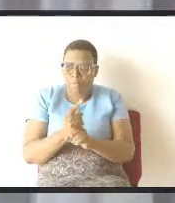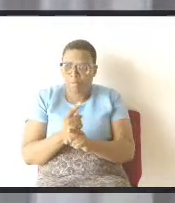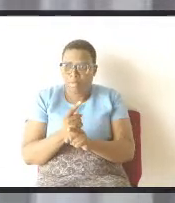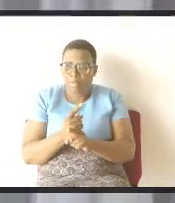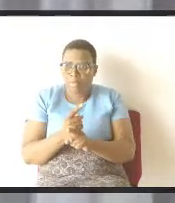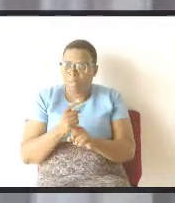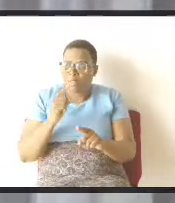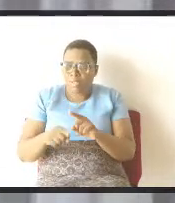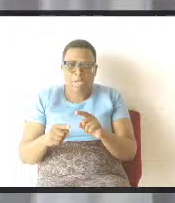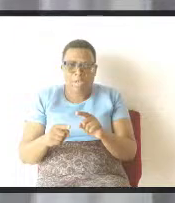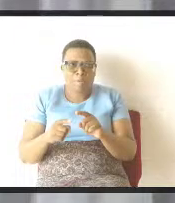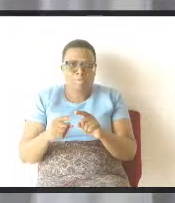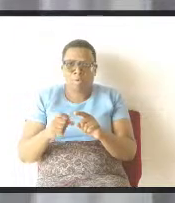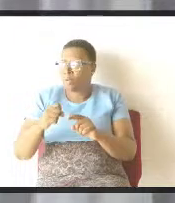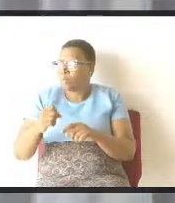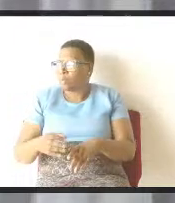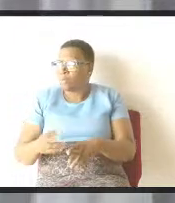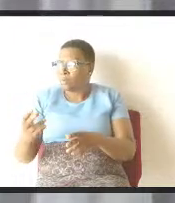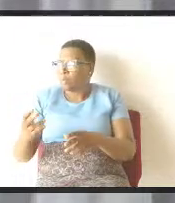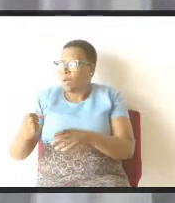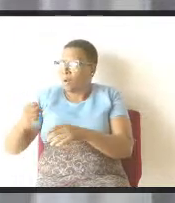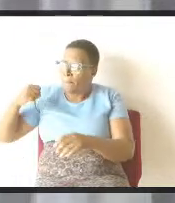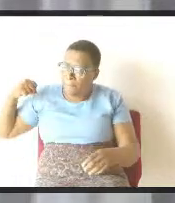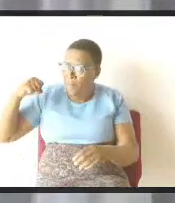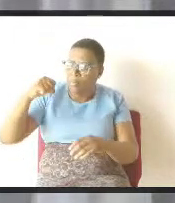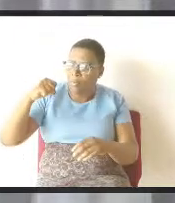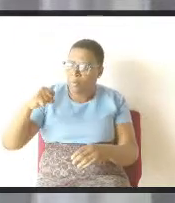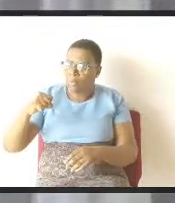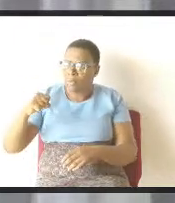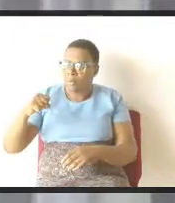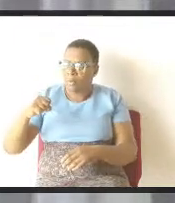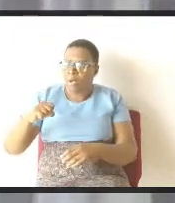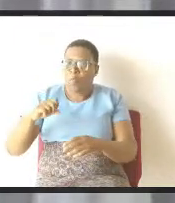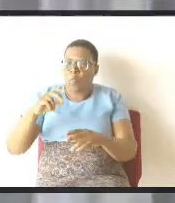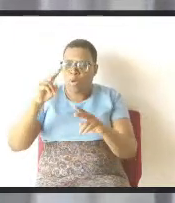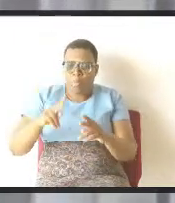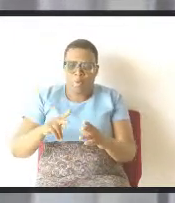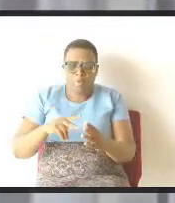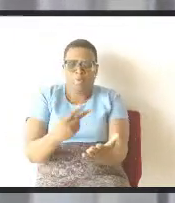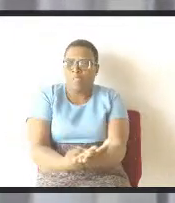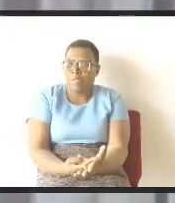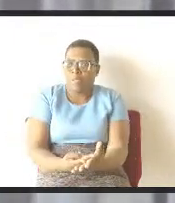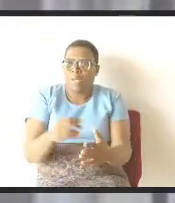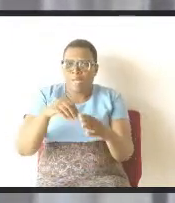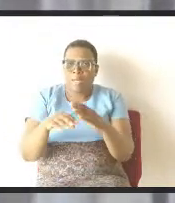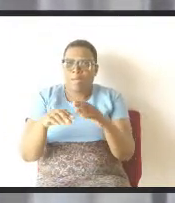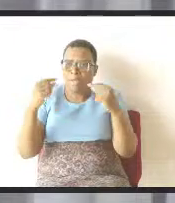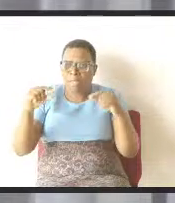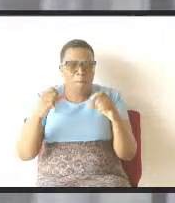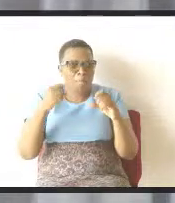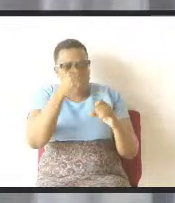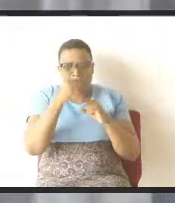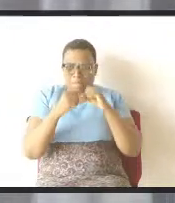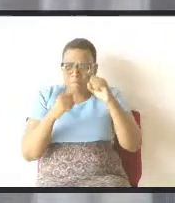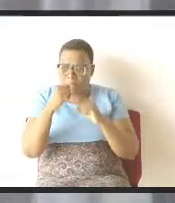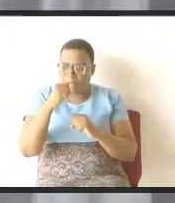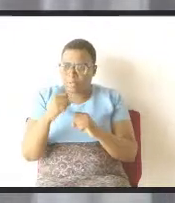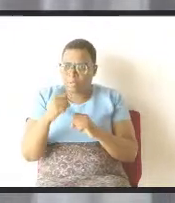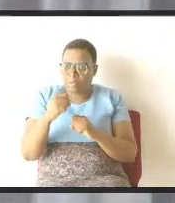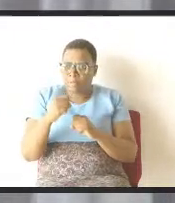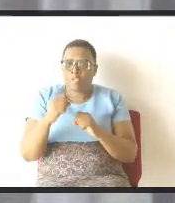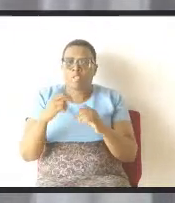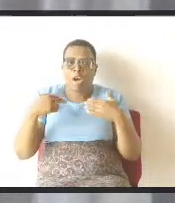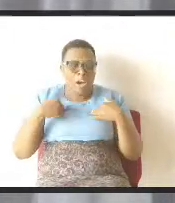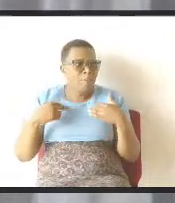there and punch the person down when they're just sitting down and the whistle is not blown to start. You have